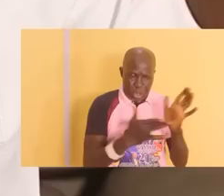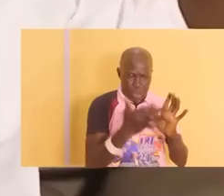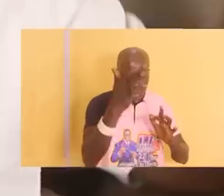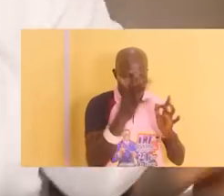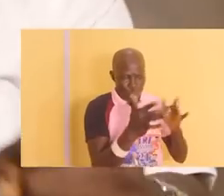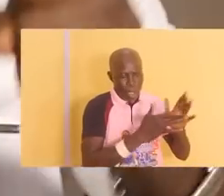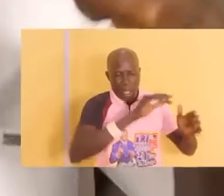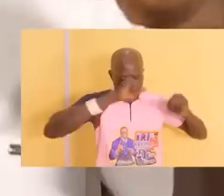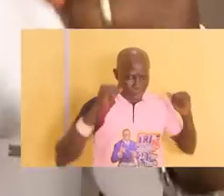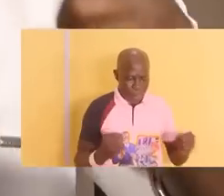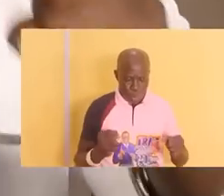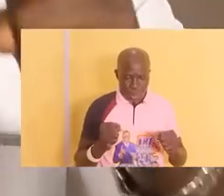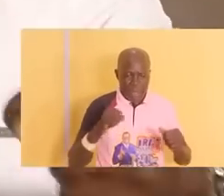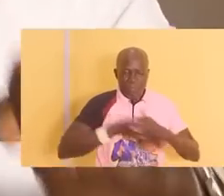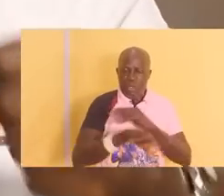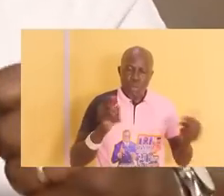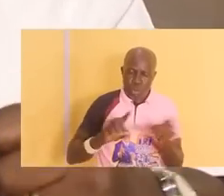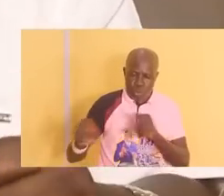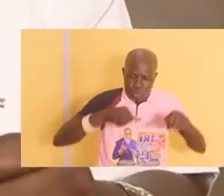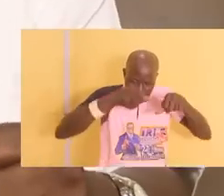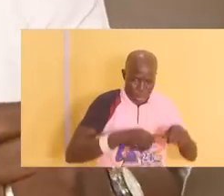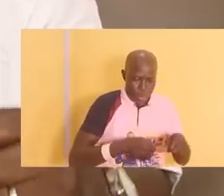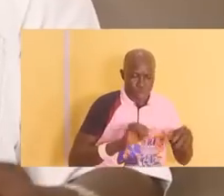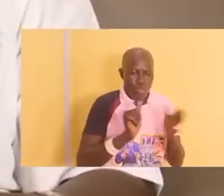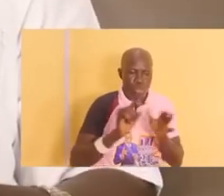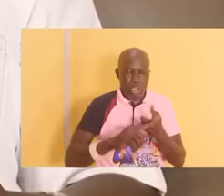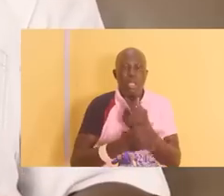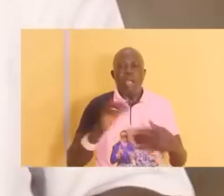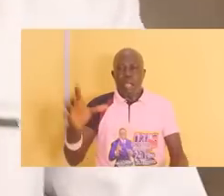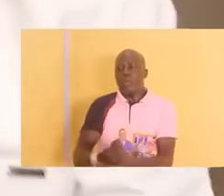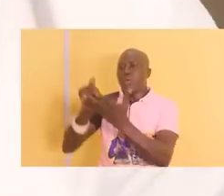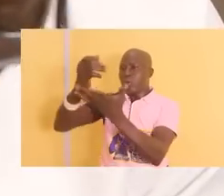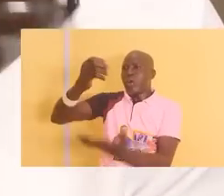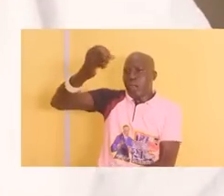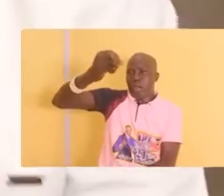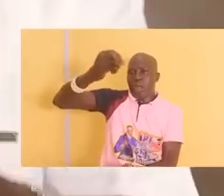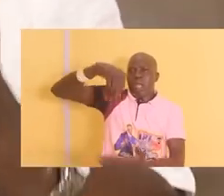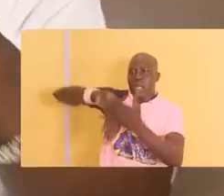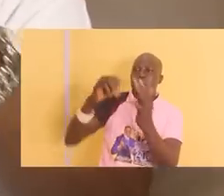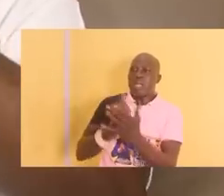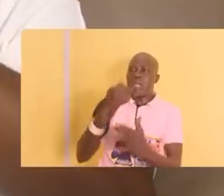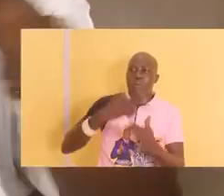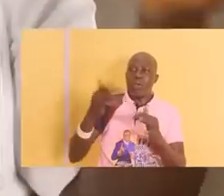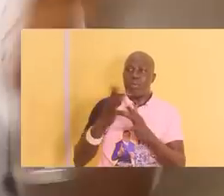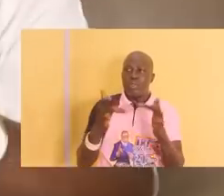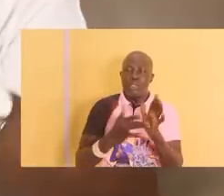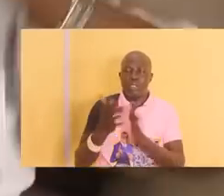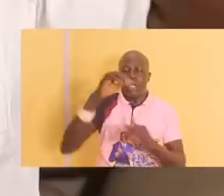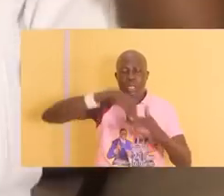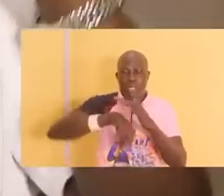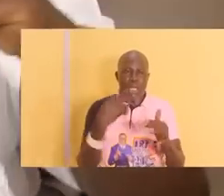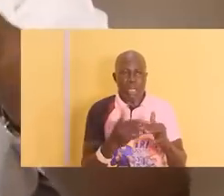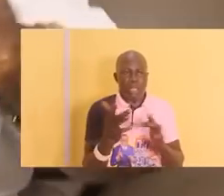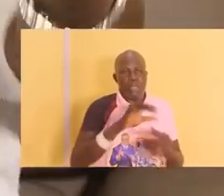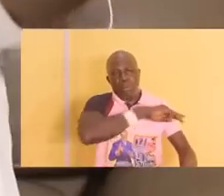Jesus. The power of Holy Spirit that will zeal to you. Lift up your hands in the name of Jesus. We are